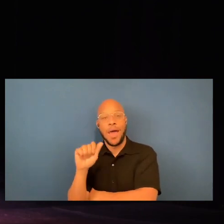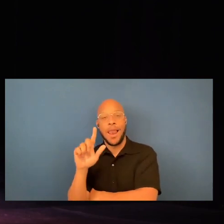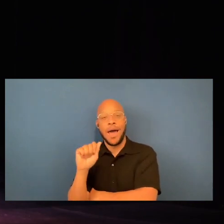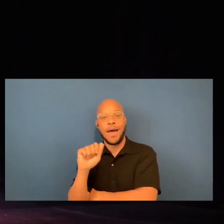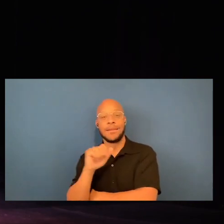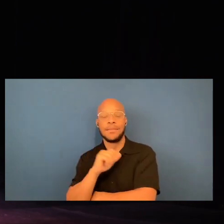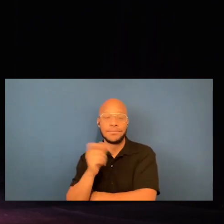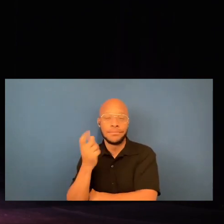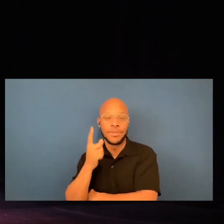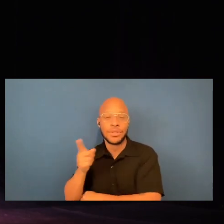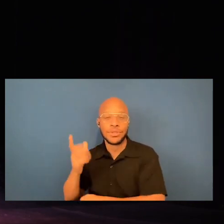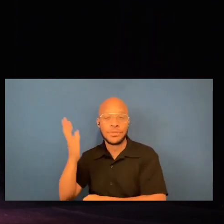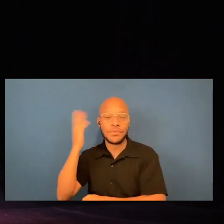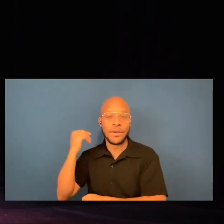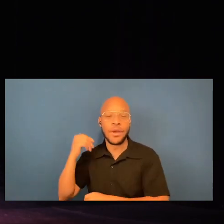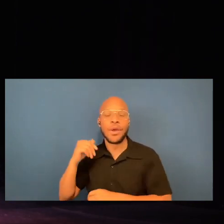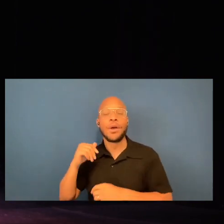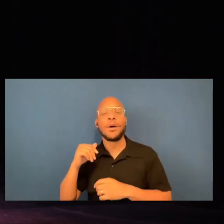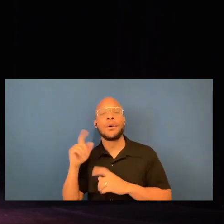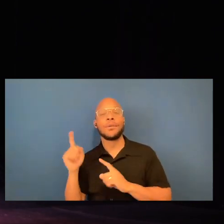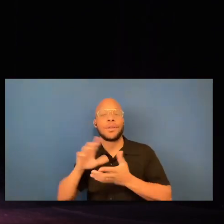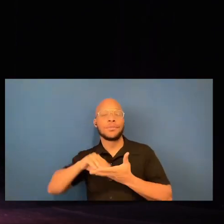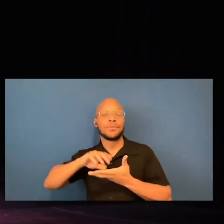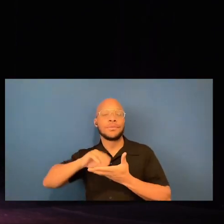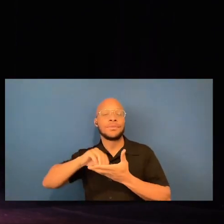you or if she's praising you.